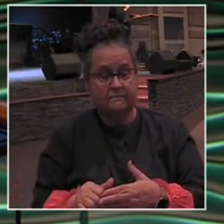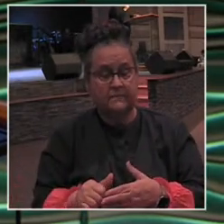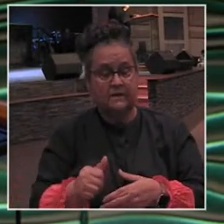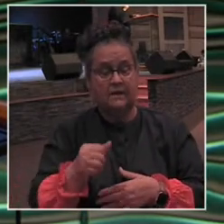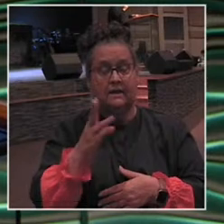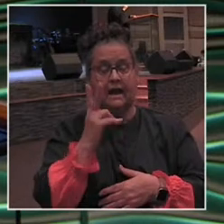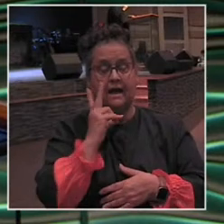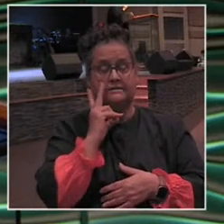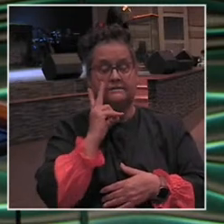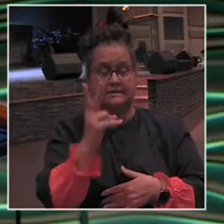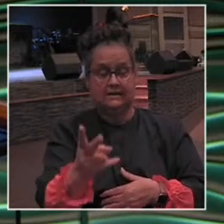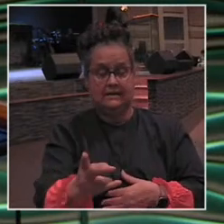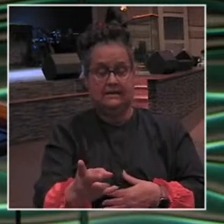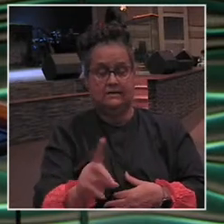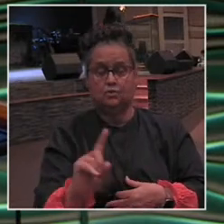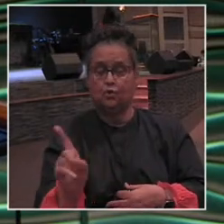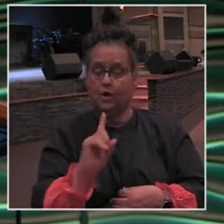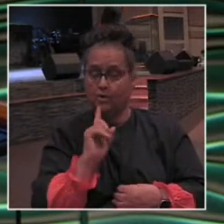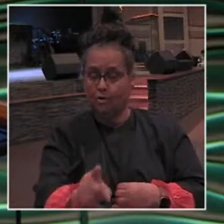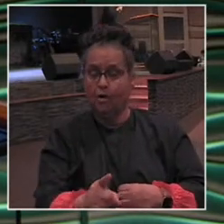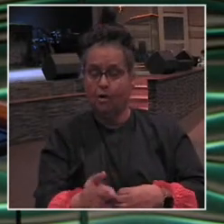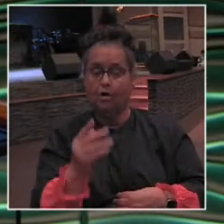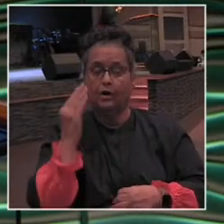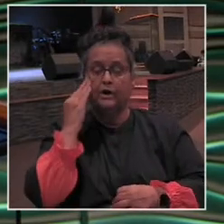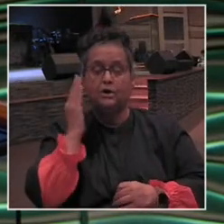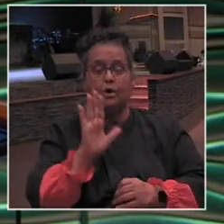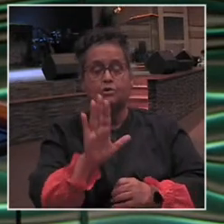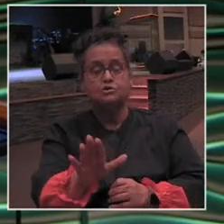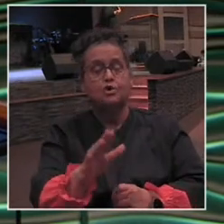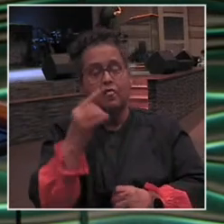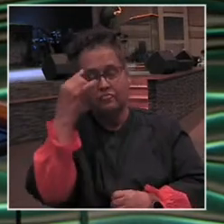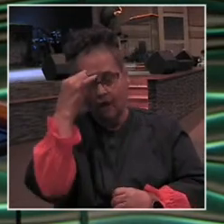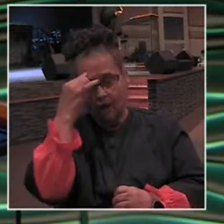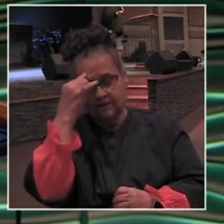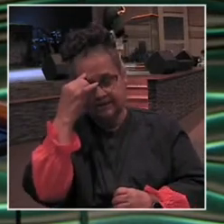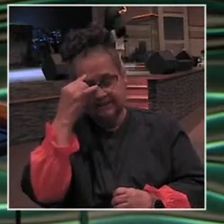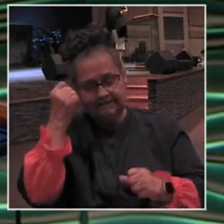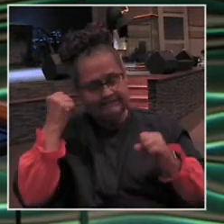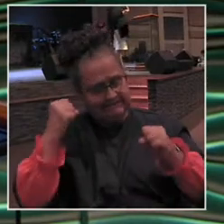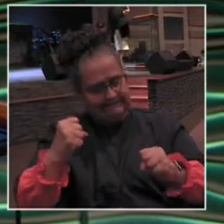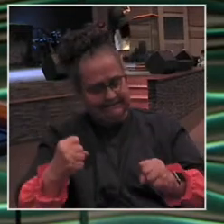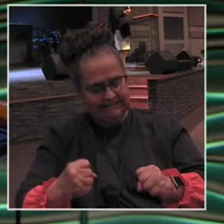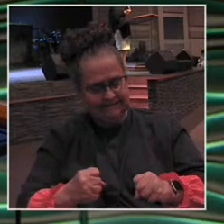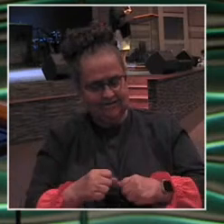God sees where you're at and knows your thoughts, and I'm pulling for you today.